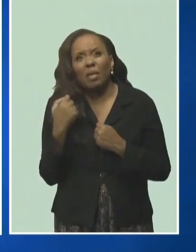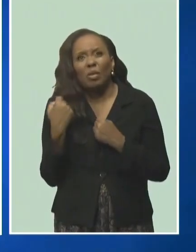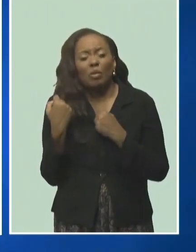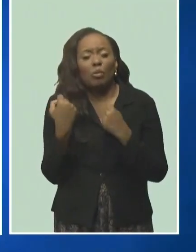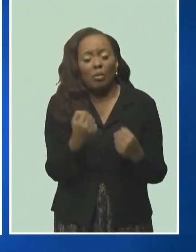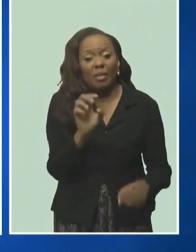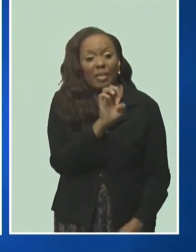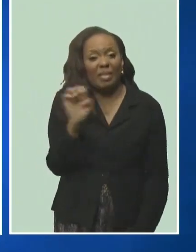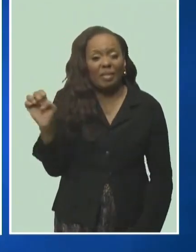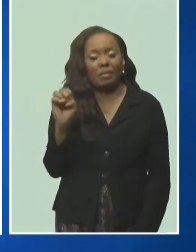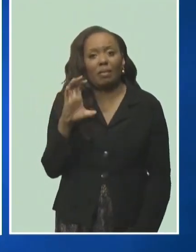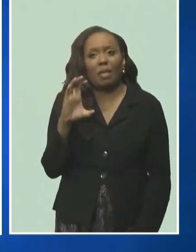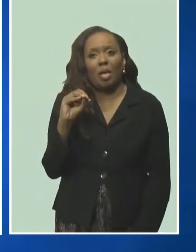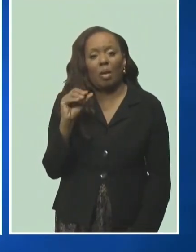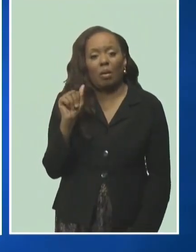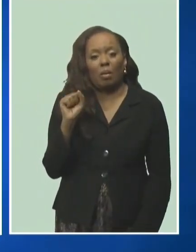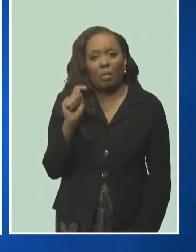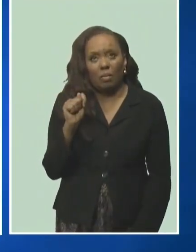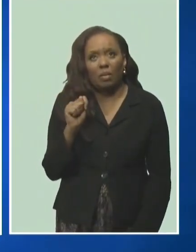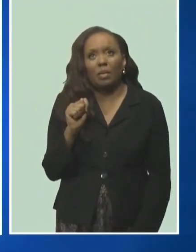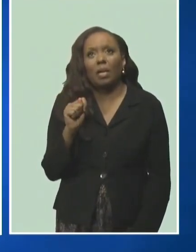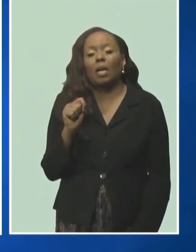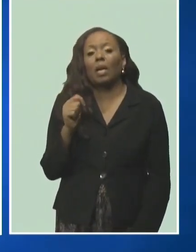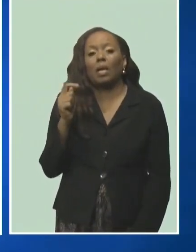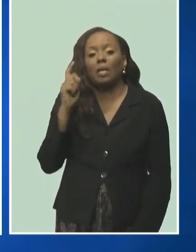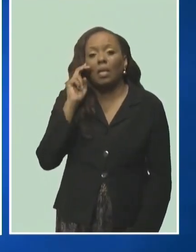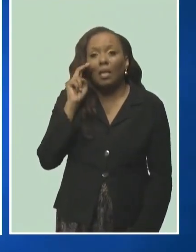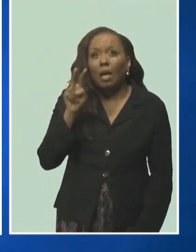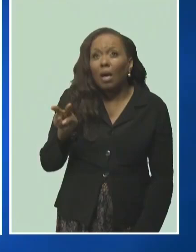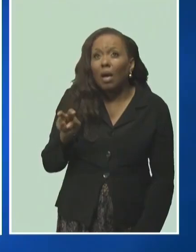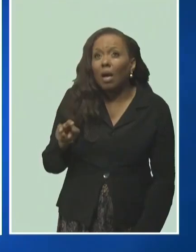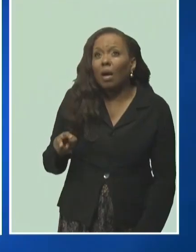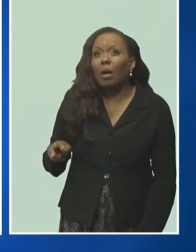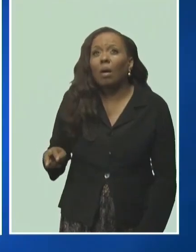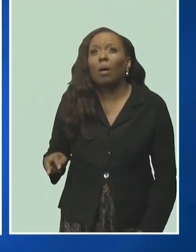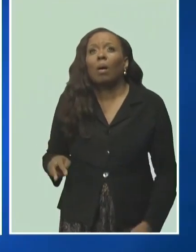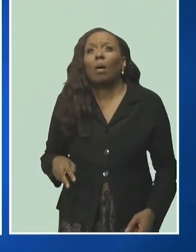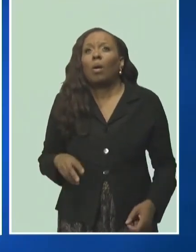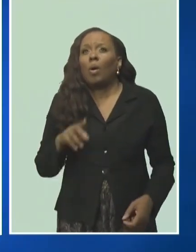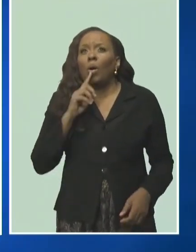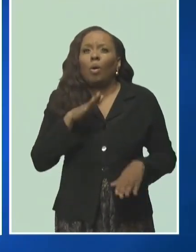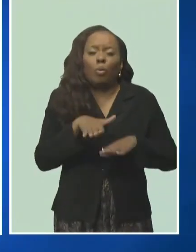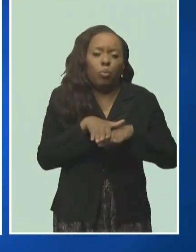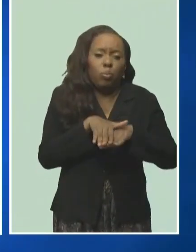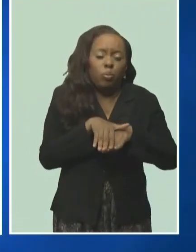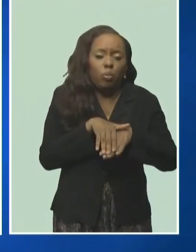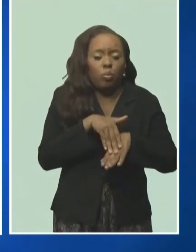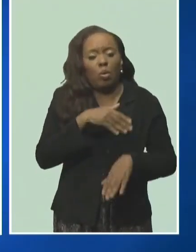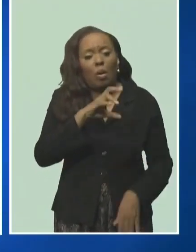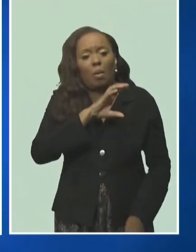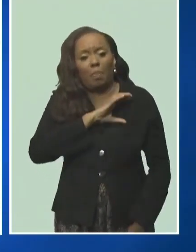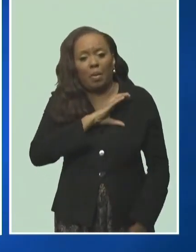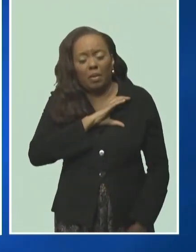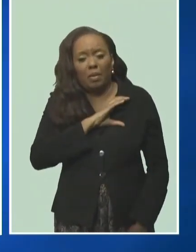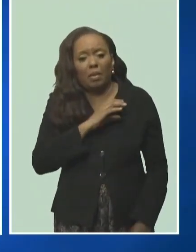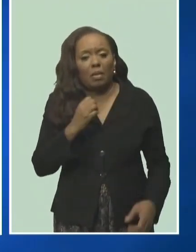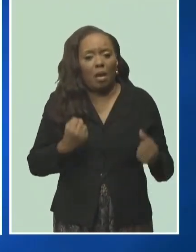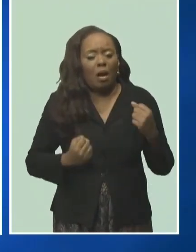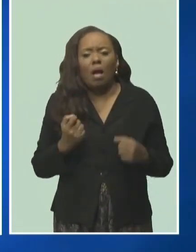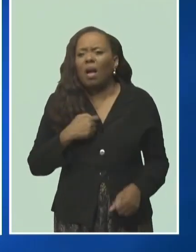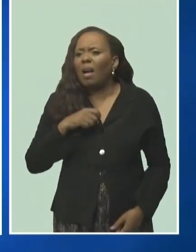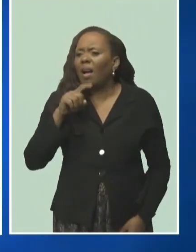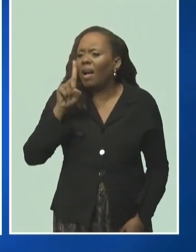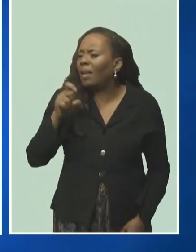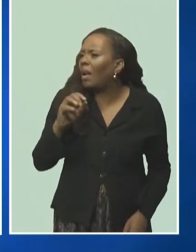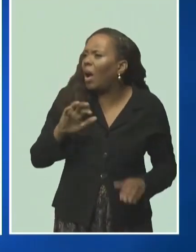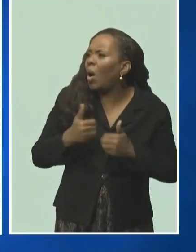East Coast, and then that's when I realized that there was a huge go-slow. There was a police vehicle in front of me, and when I inquired of them about